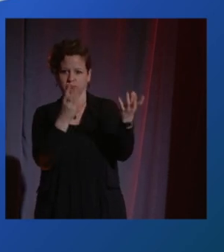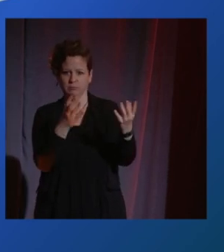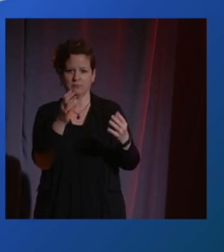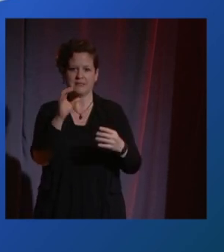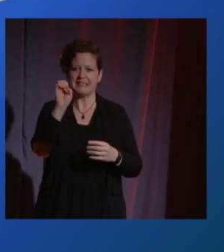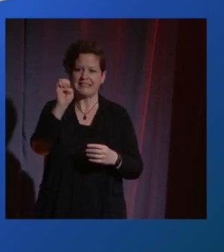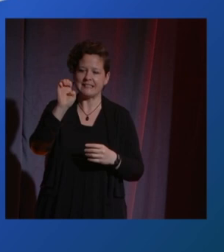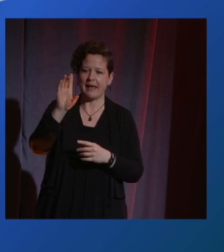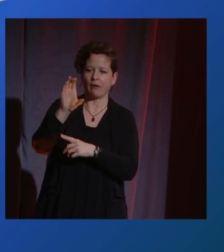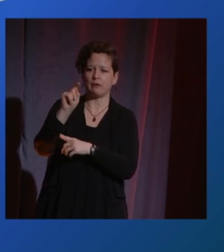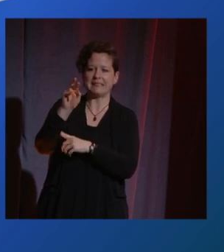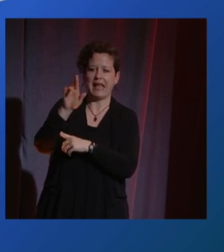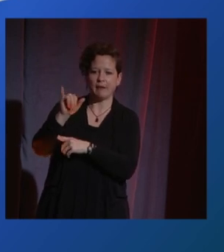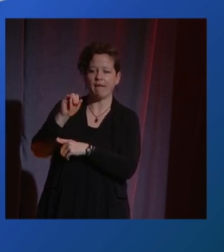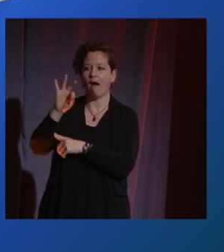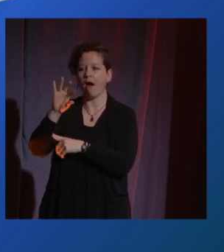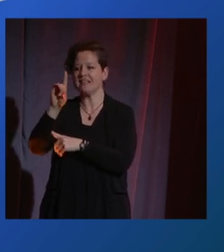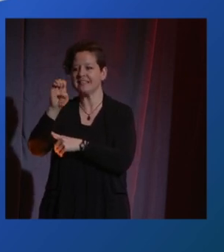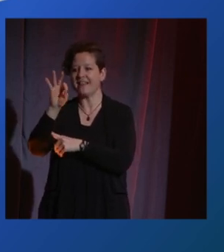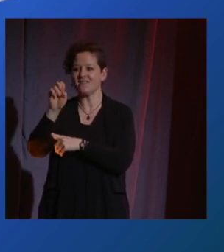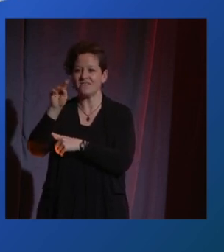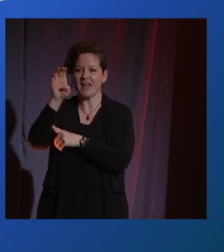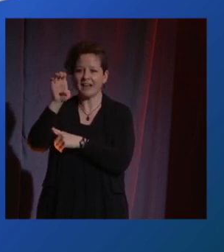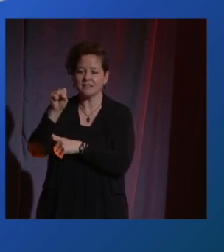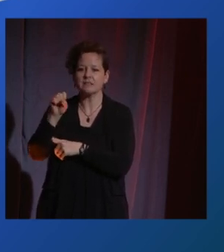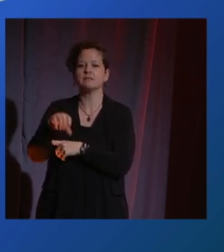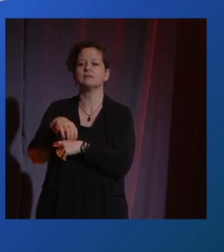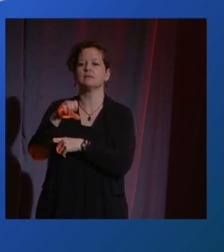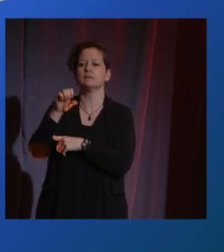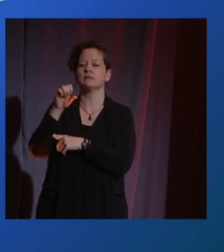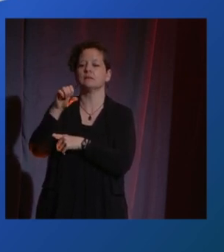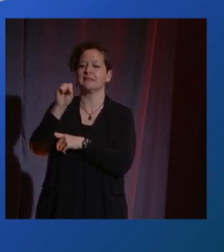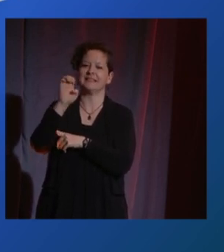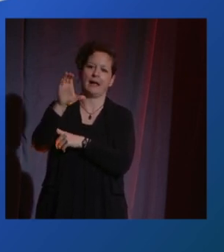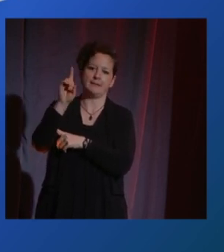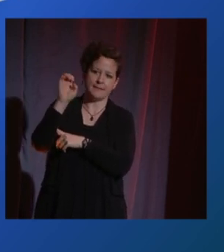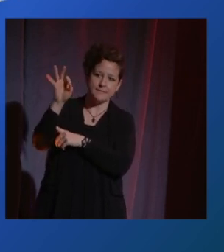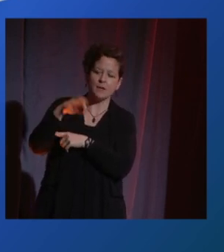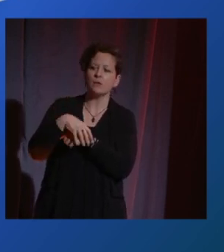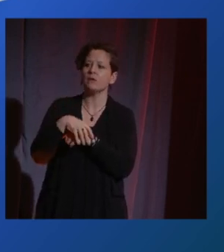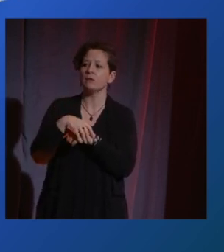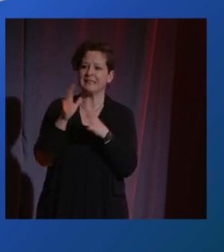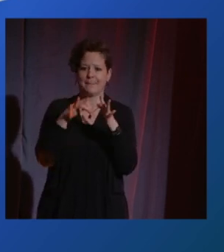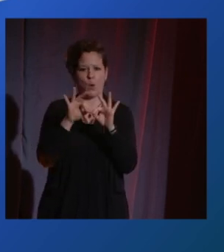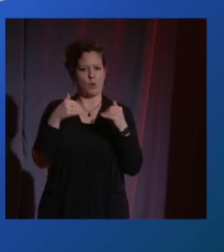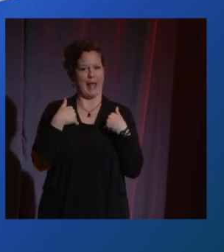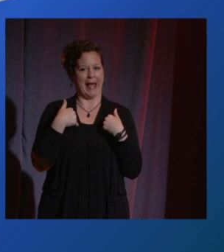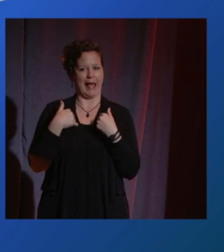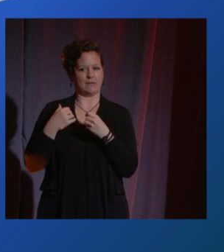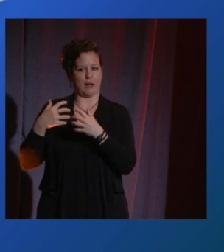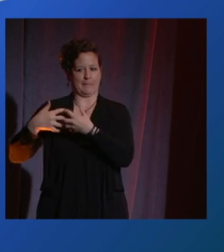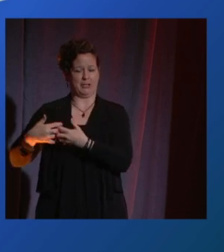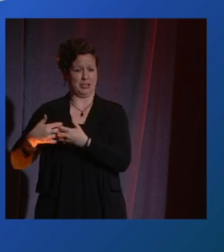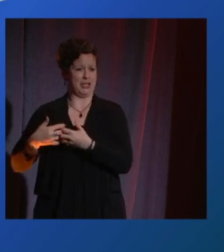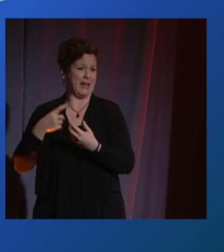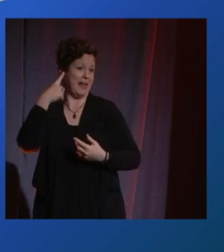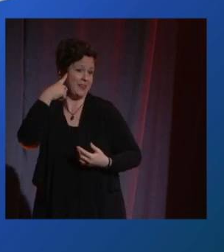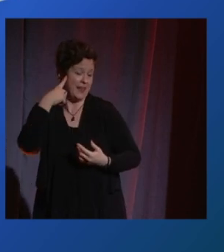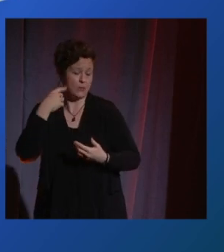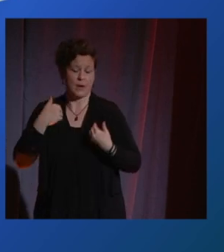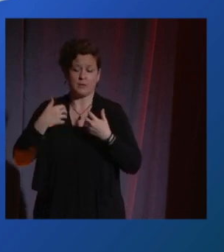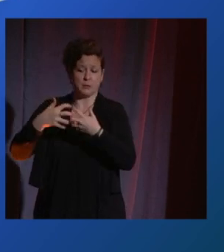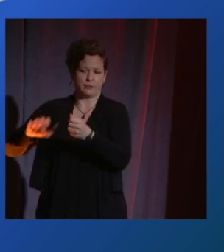the president I think you like the backup of having a machine that has been trained by